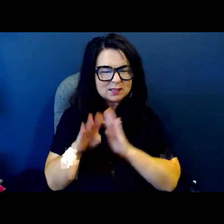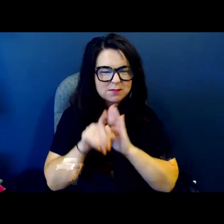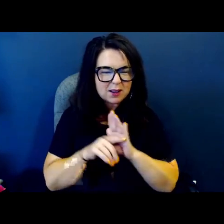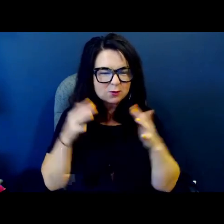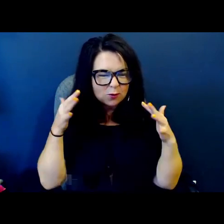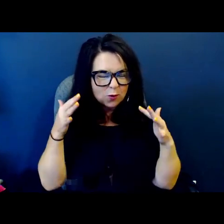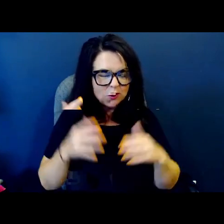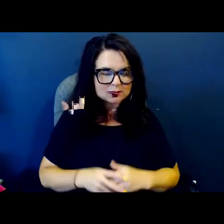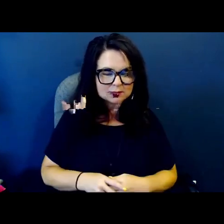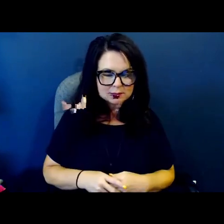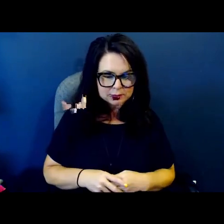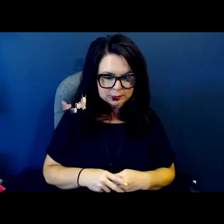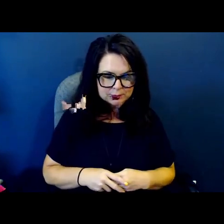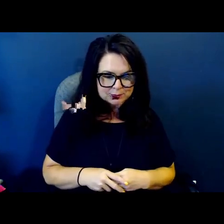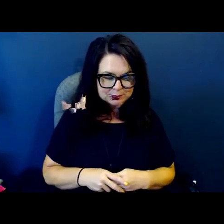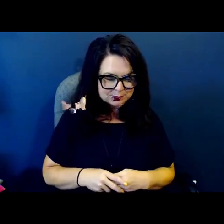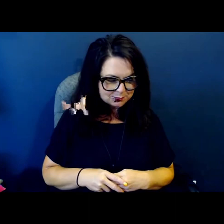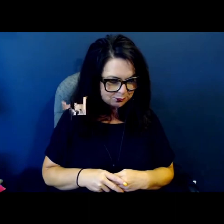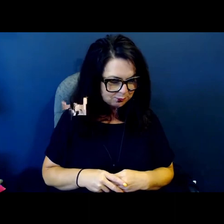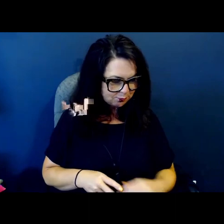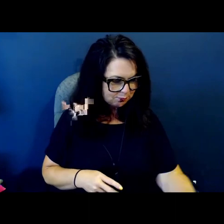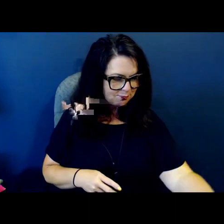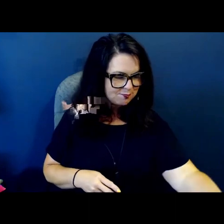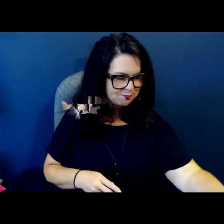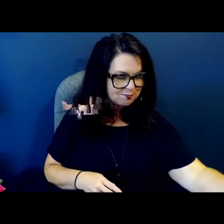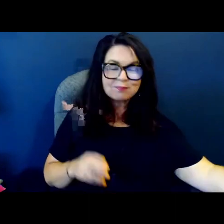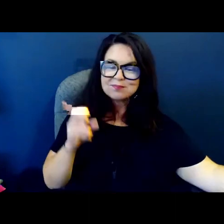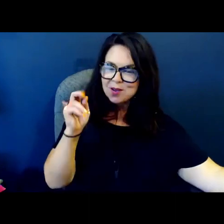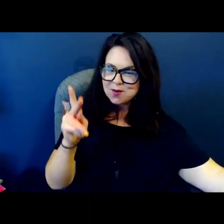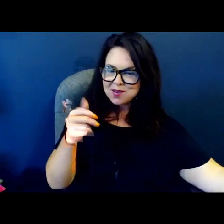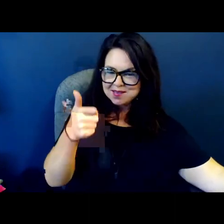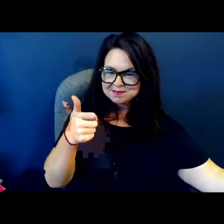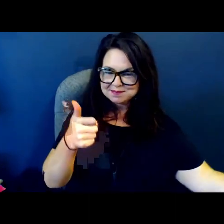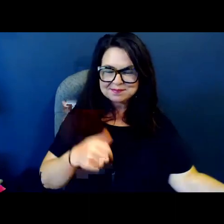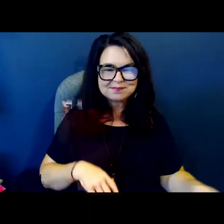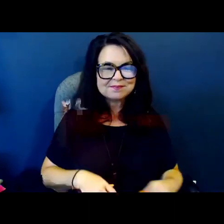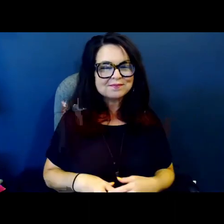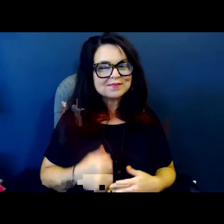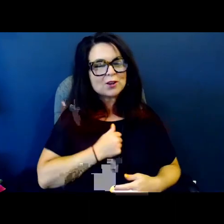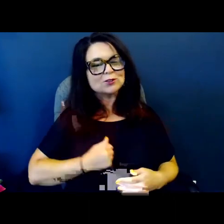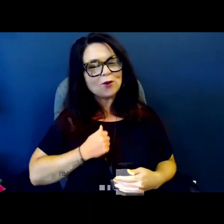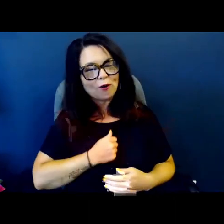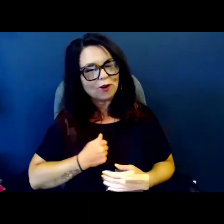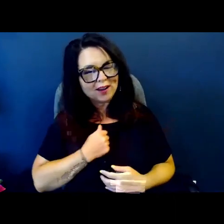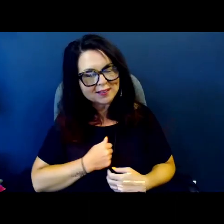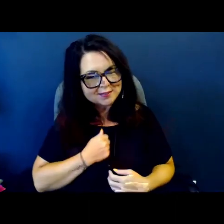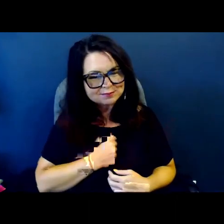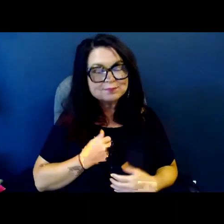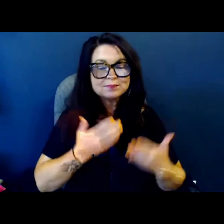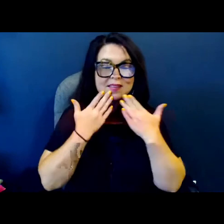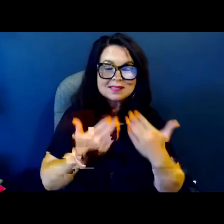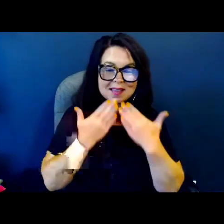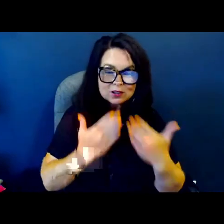enormous capabilities. Everyone is quiet on Twitter. Okay, there we go. So sorry about that. Thank you everyone